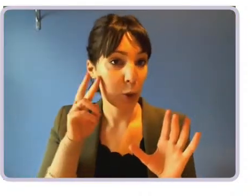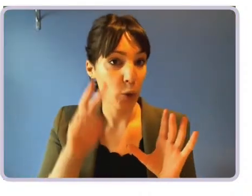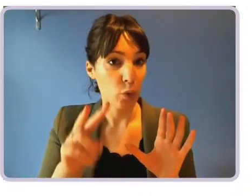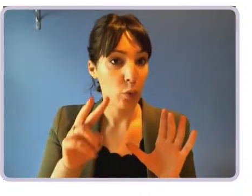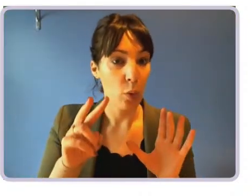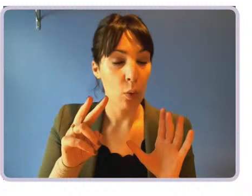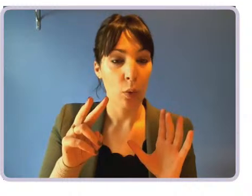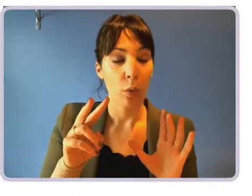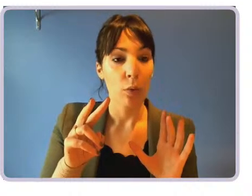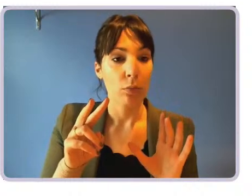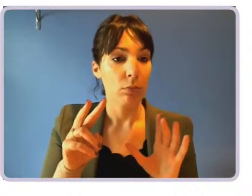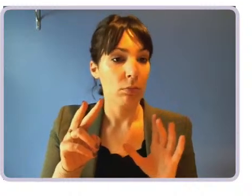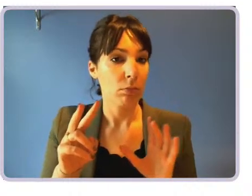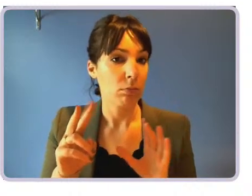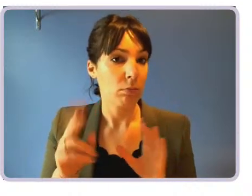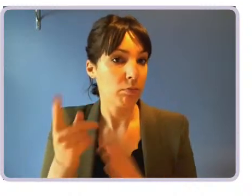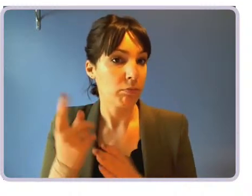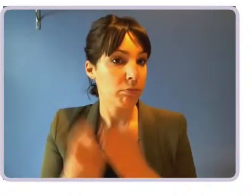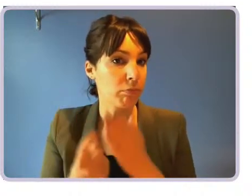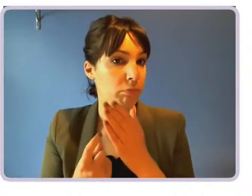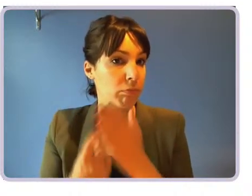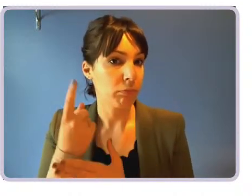the